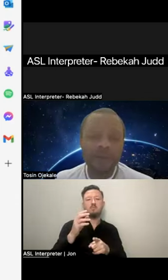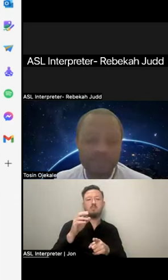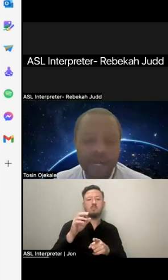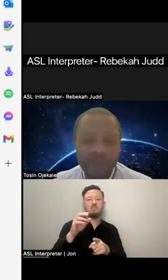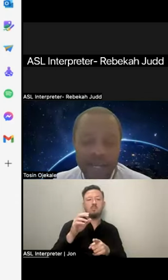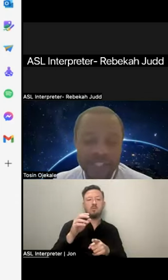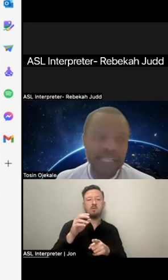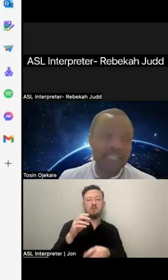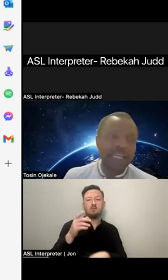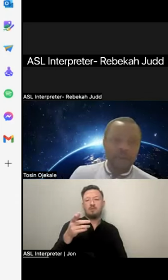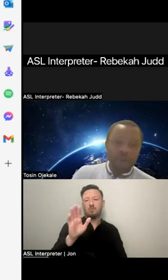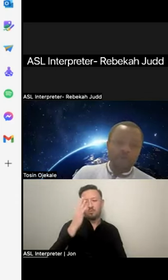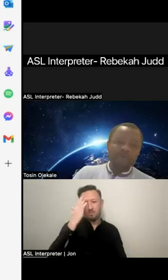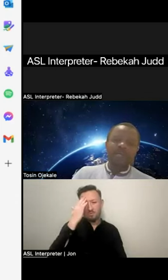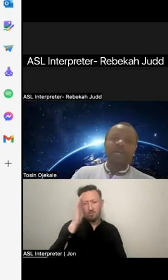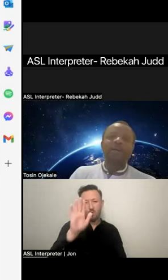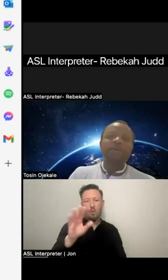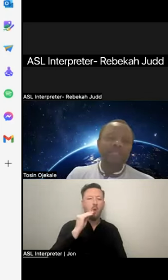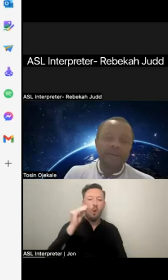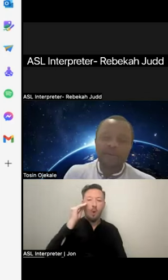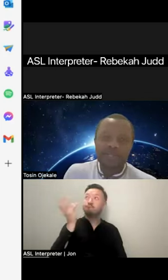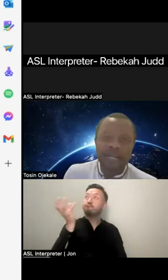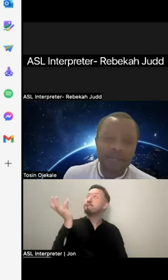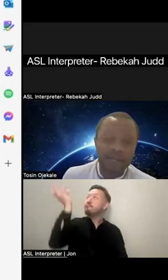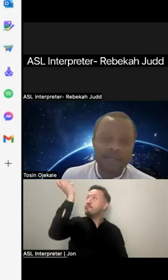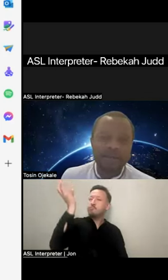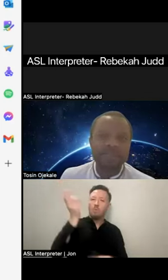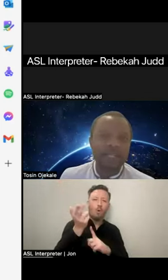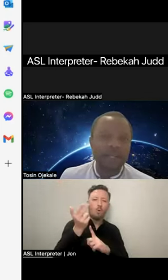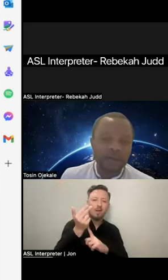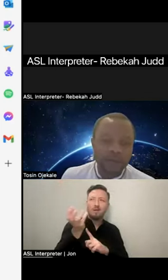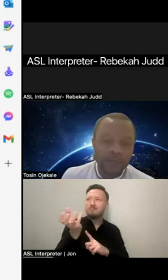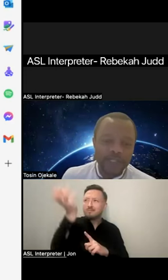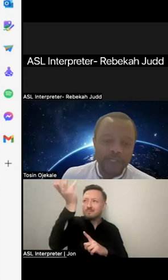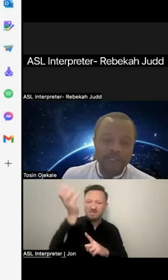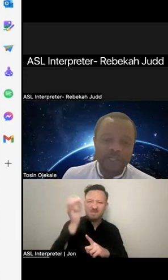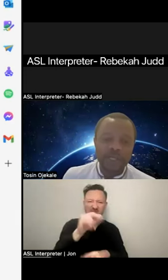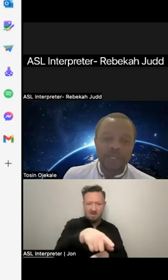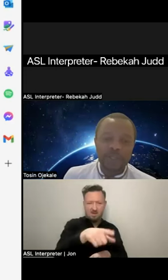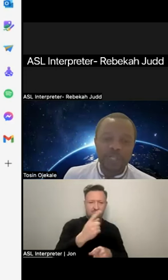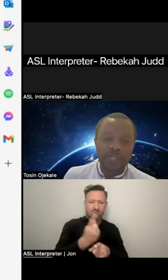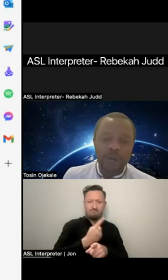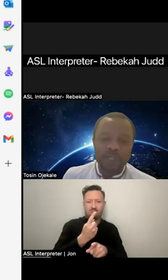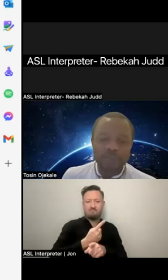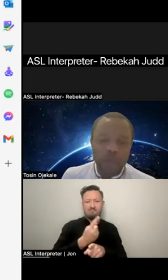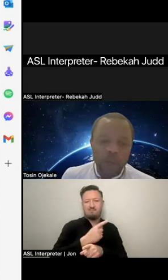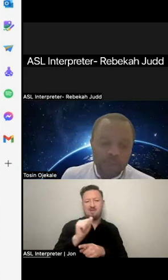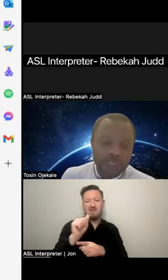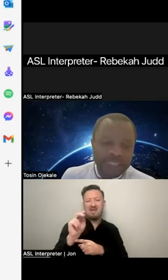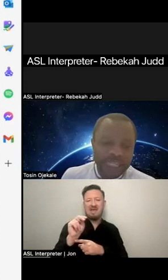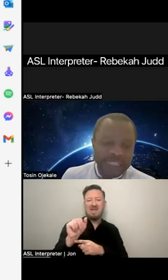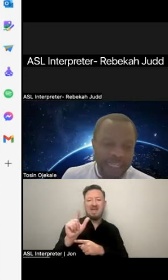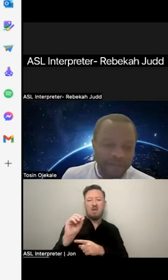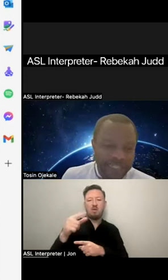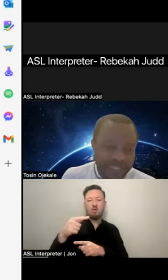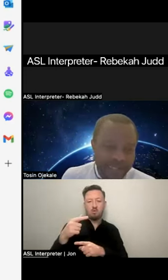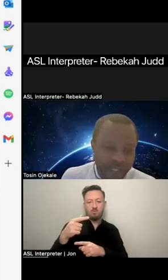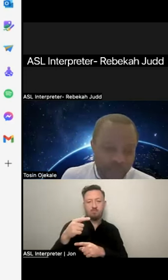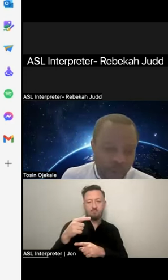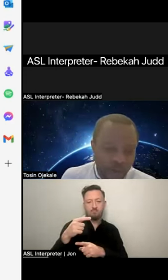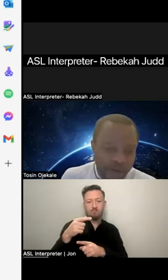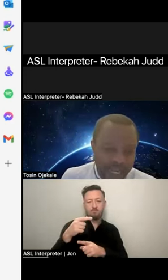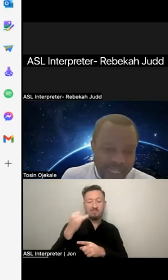of us probably have seen in homes, hotels, and in a lot of locations. So this one will also detect